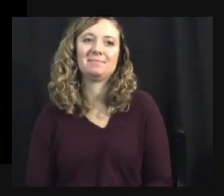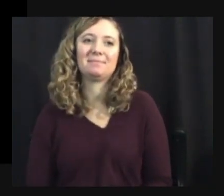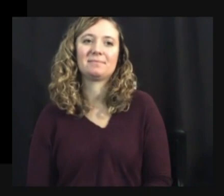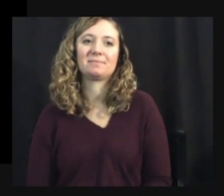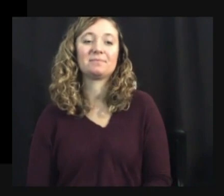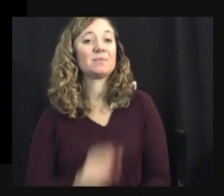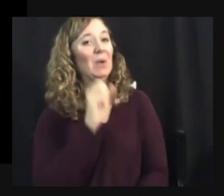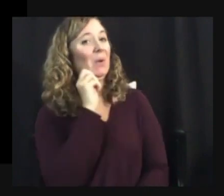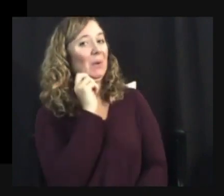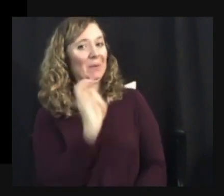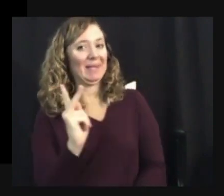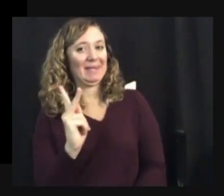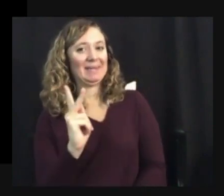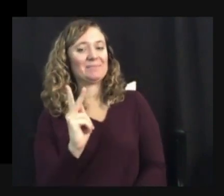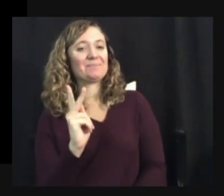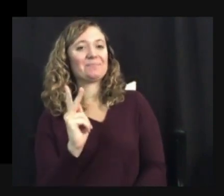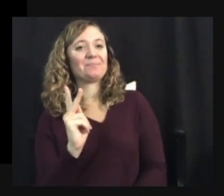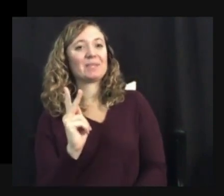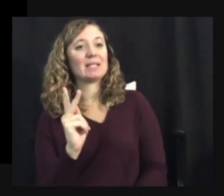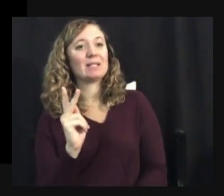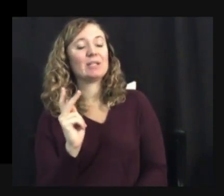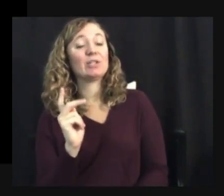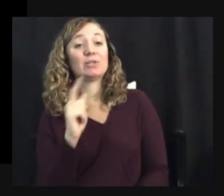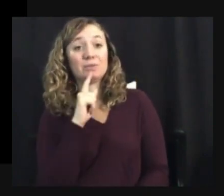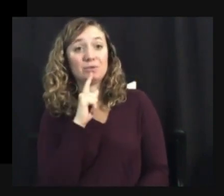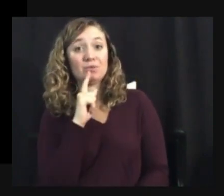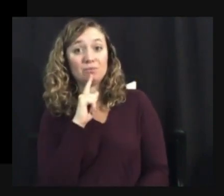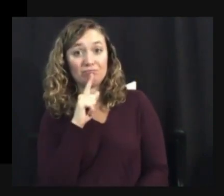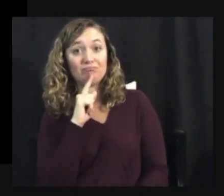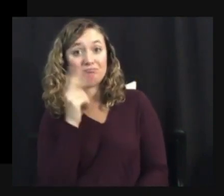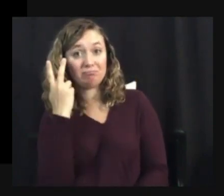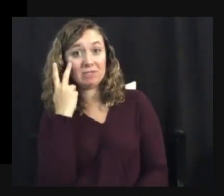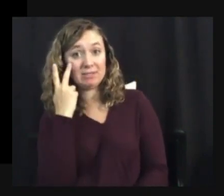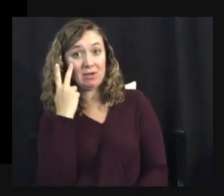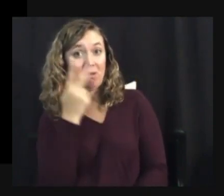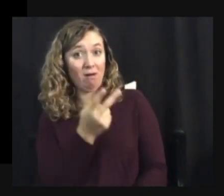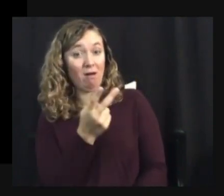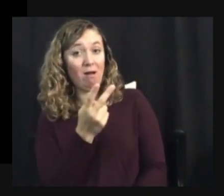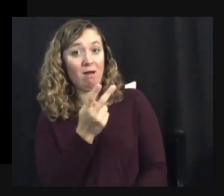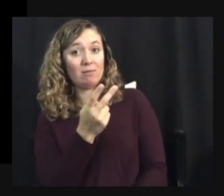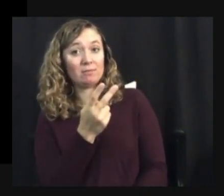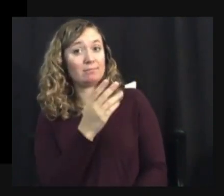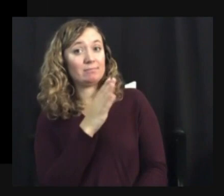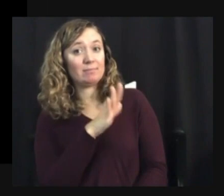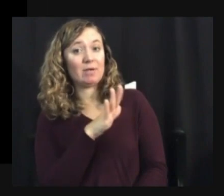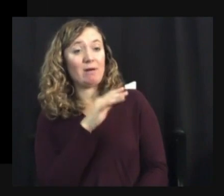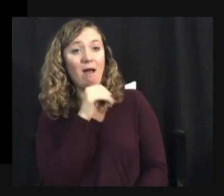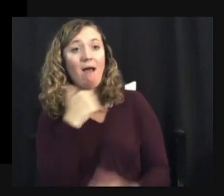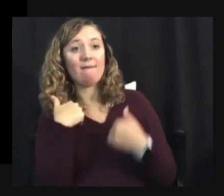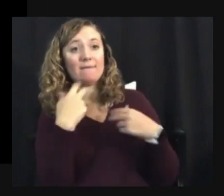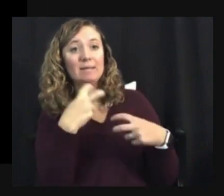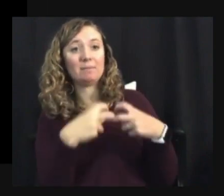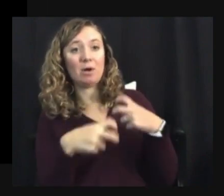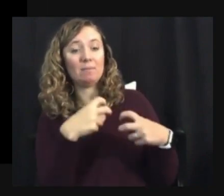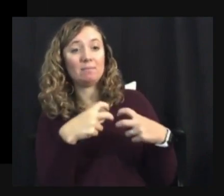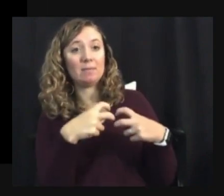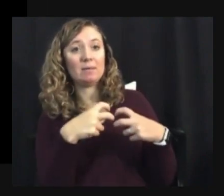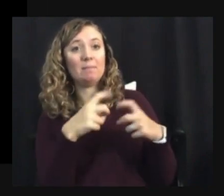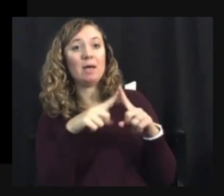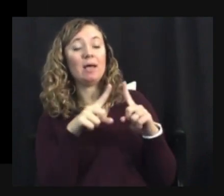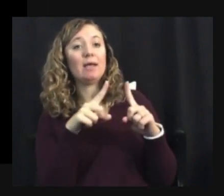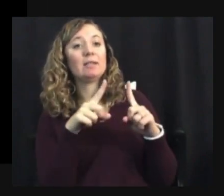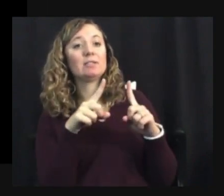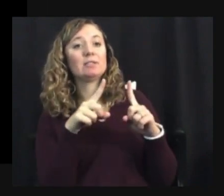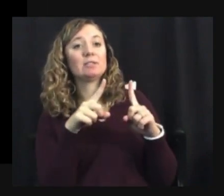Okay, so definitely you saw her not having any difficulties at all, even though she did